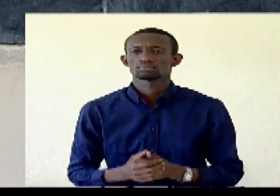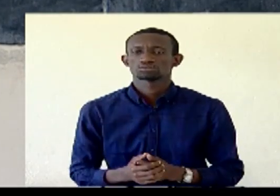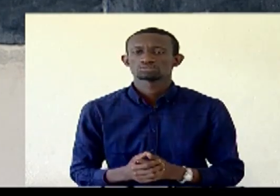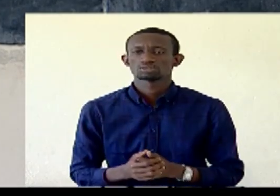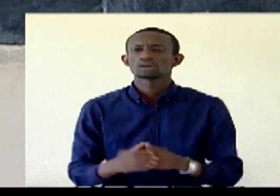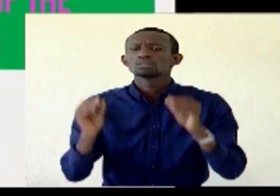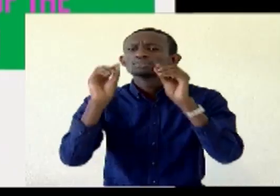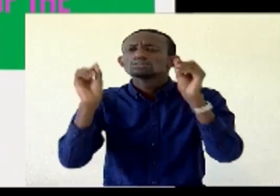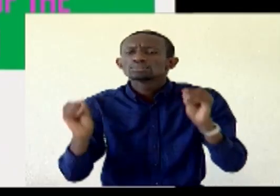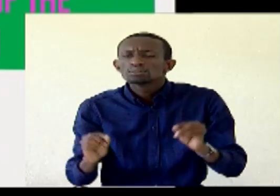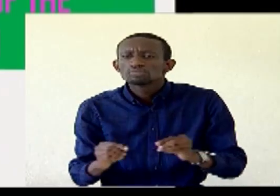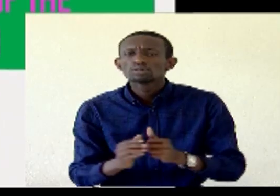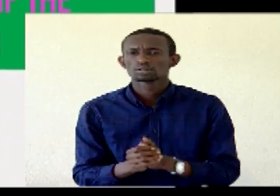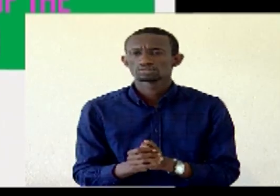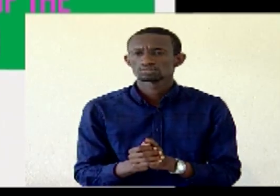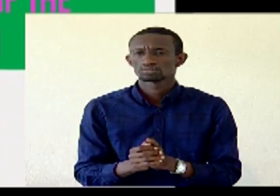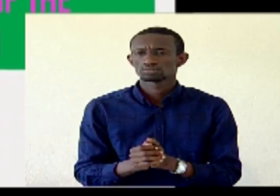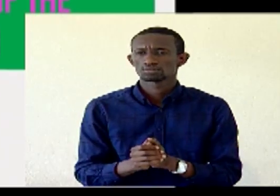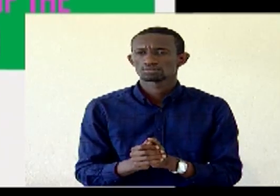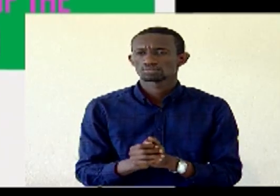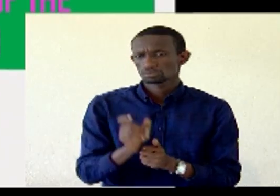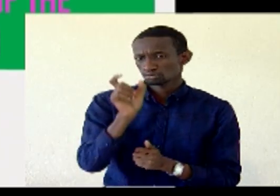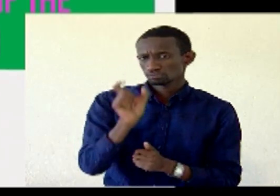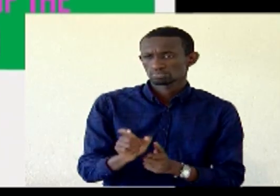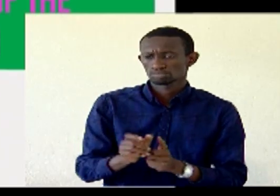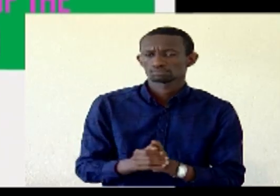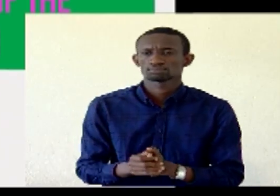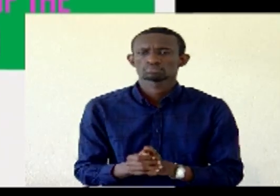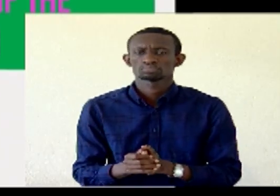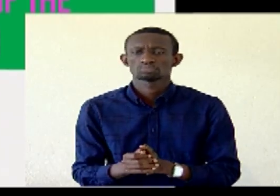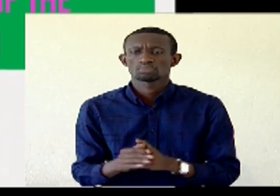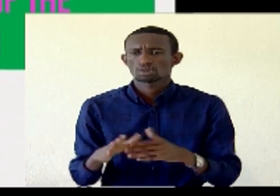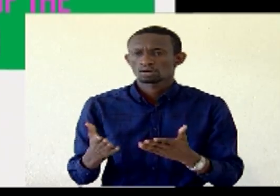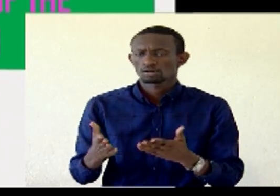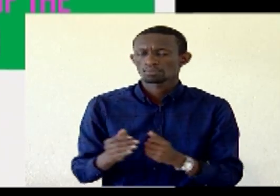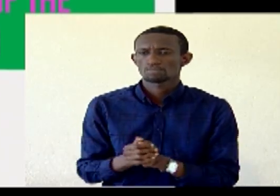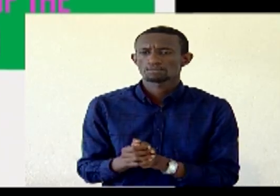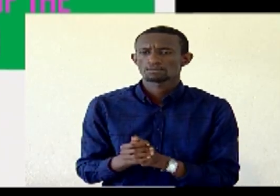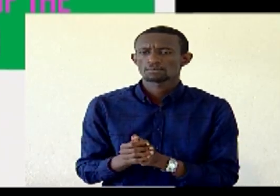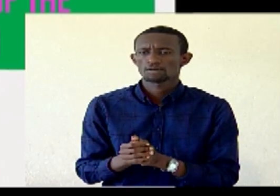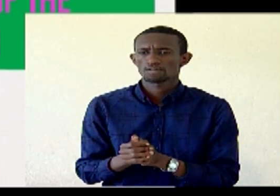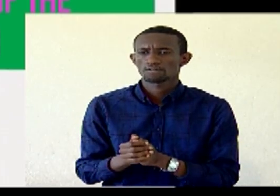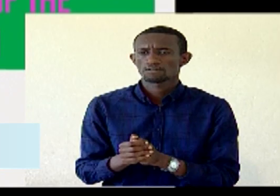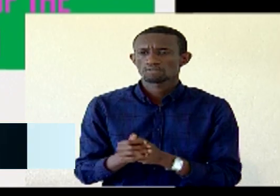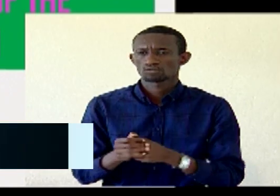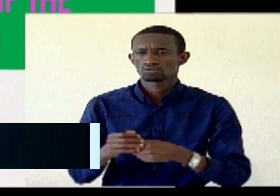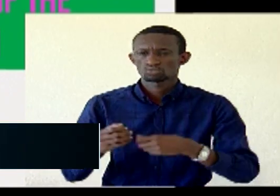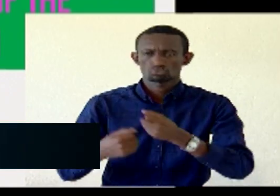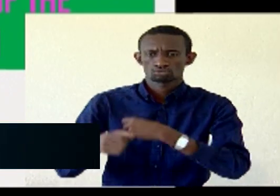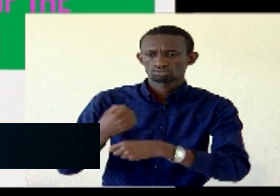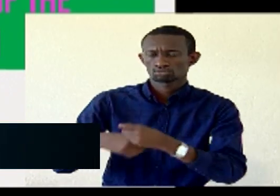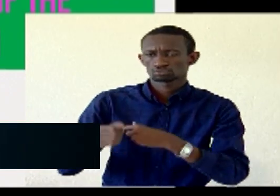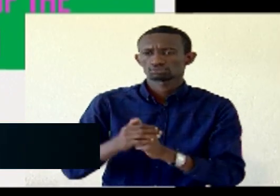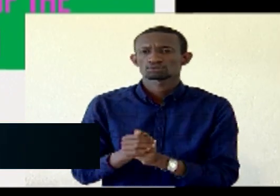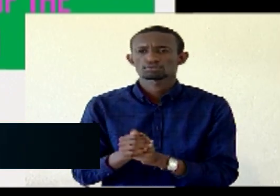human urinary system. We're going to talk about its functions. And we're going to